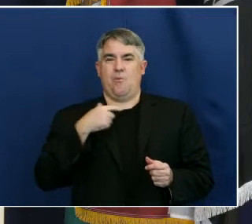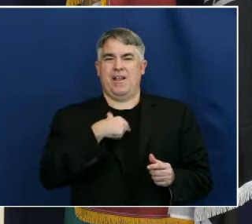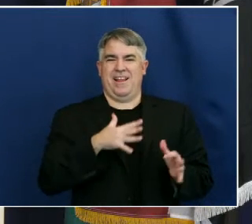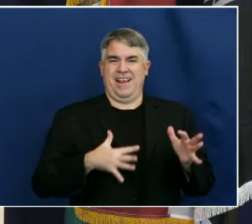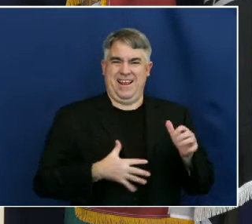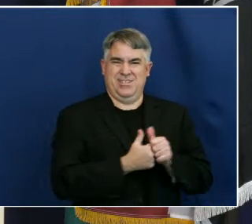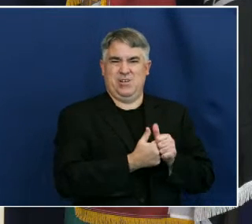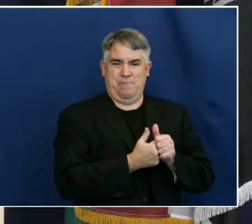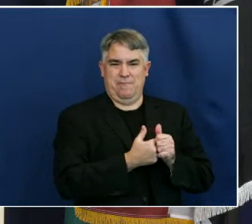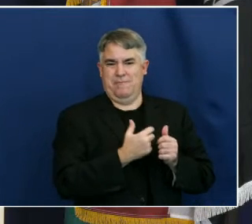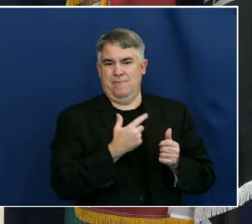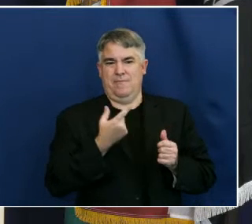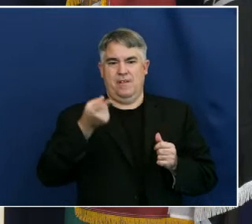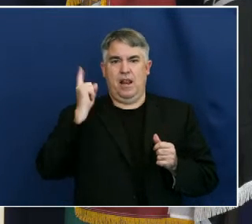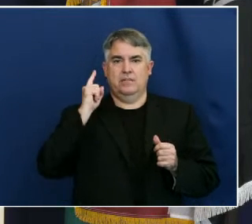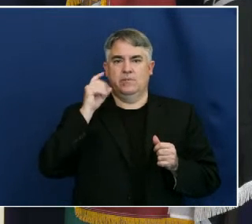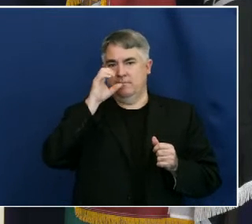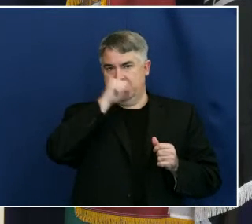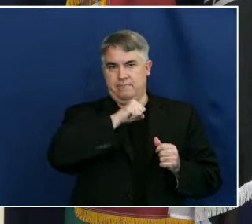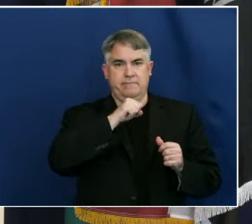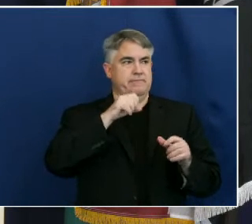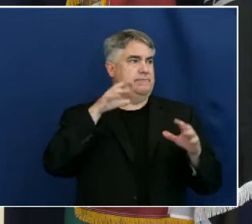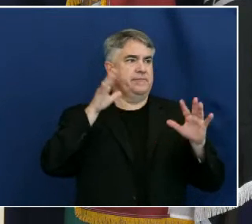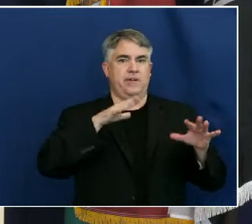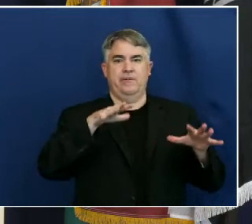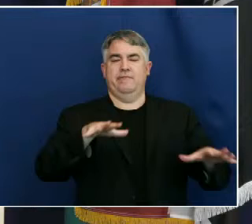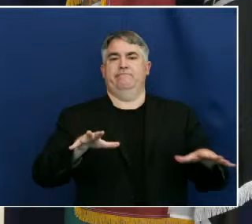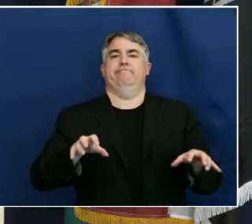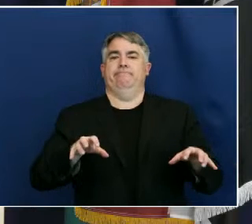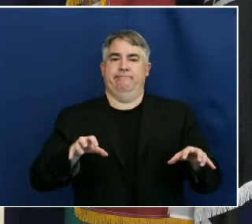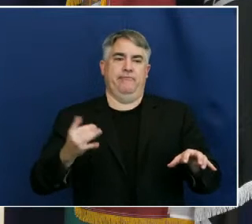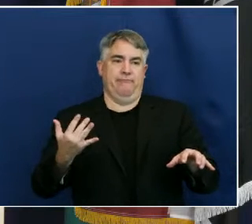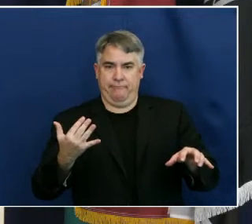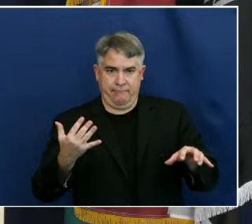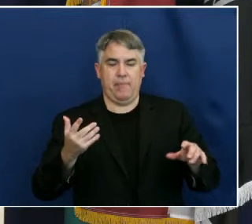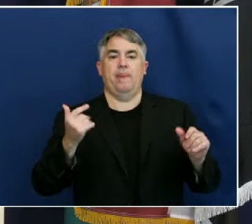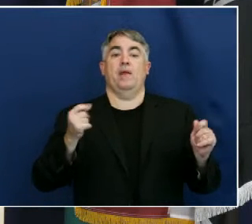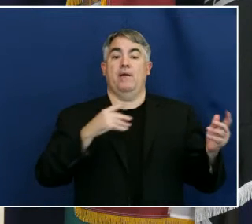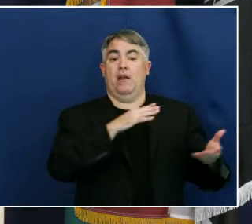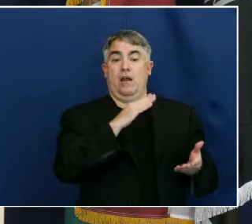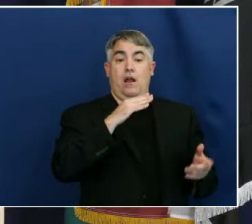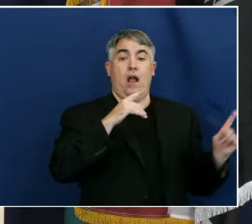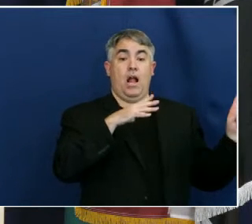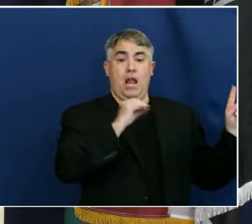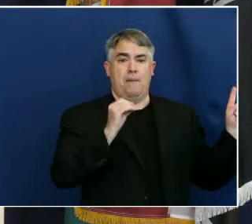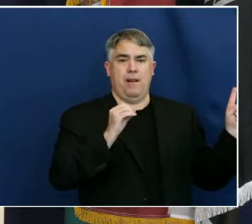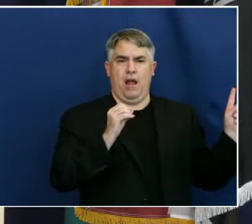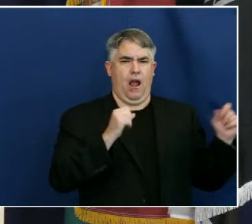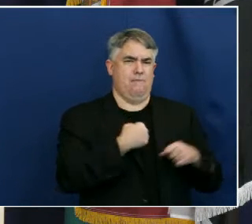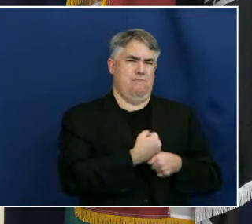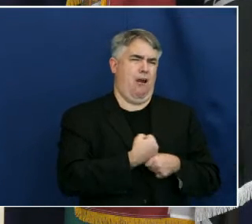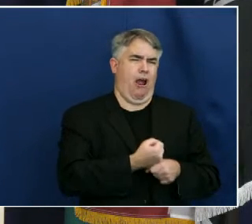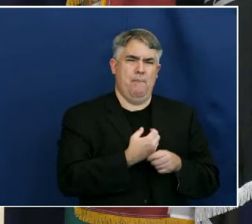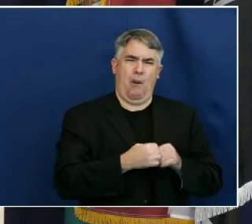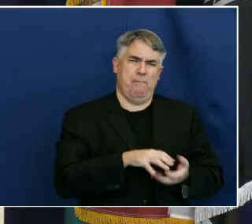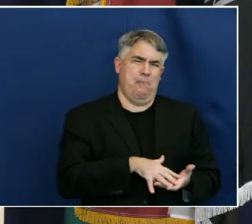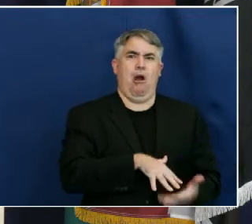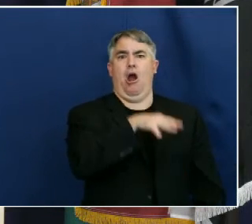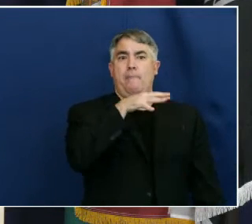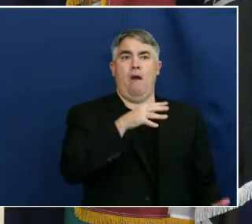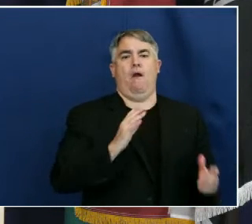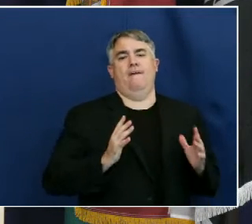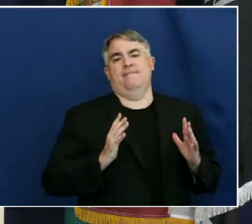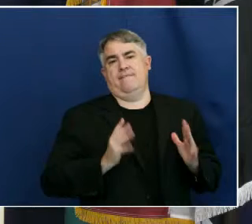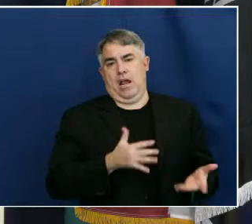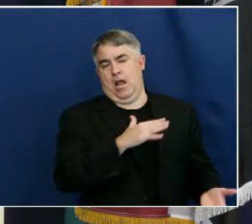by the storm. We've also been told the manufacturers have been able to ramp up manufacturing, and we think that will increase the supply. And then